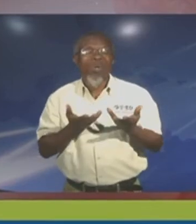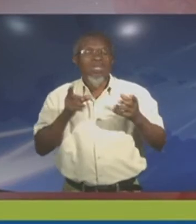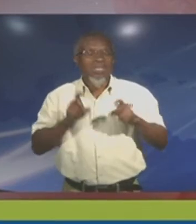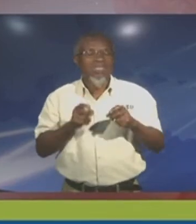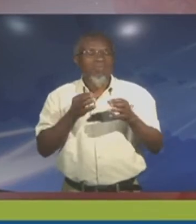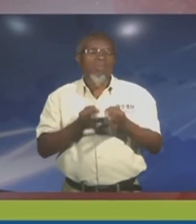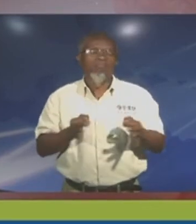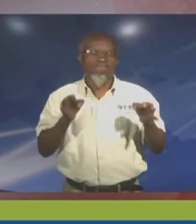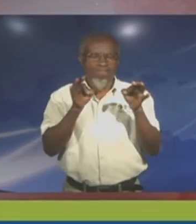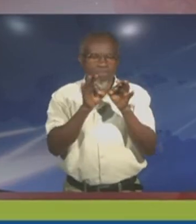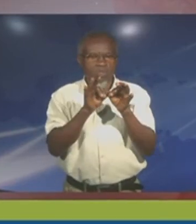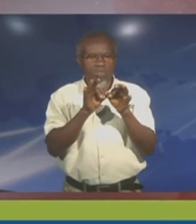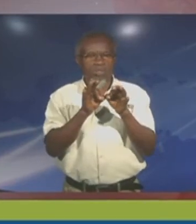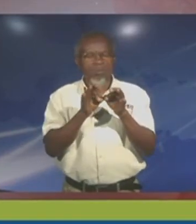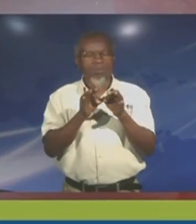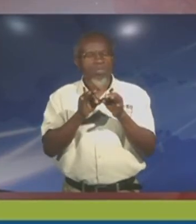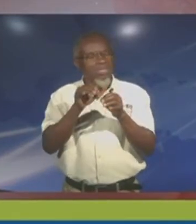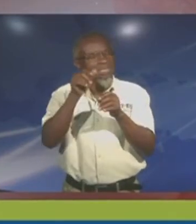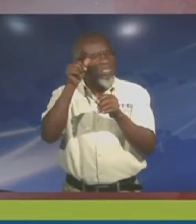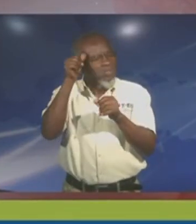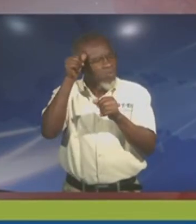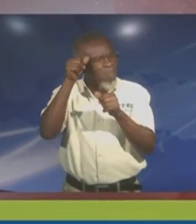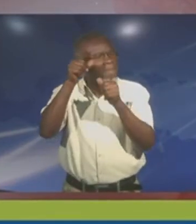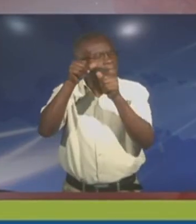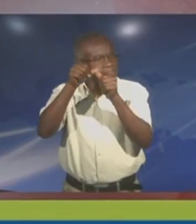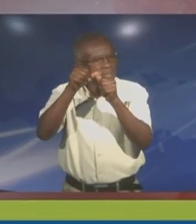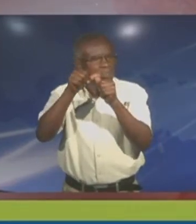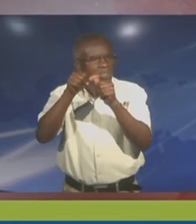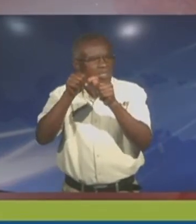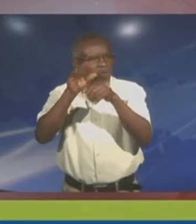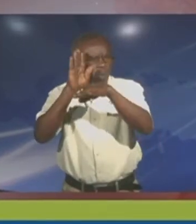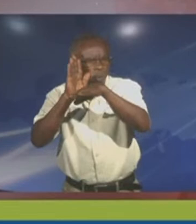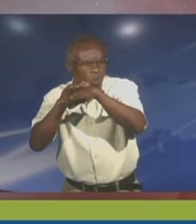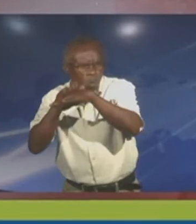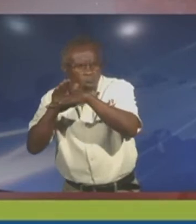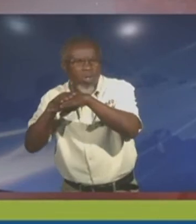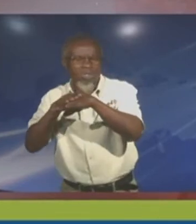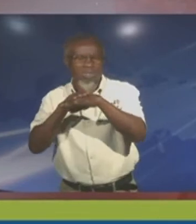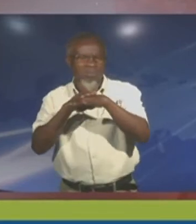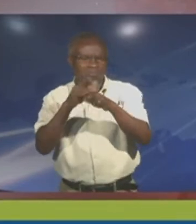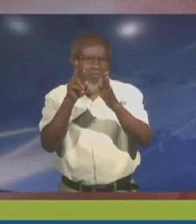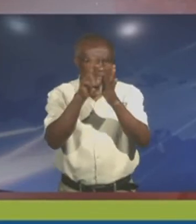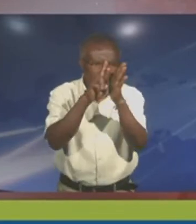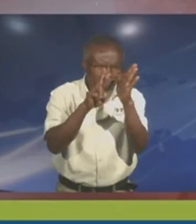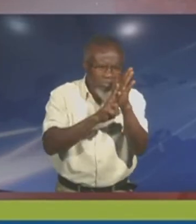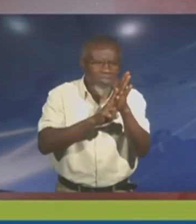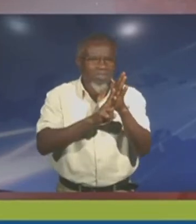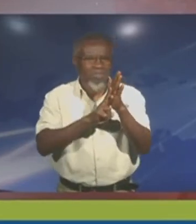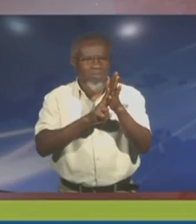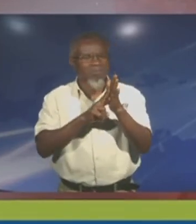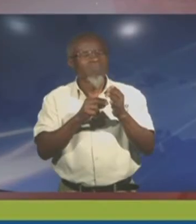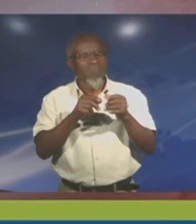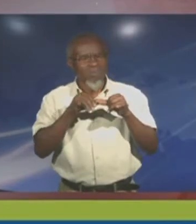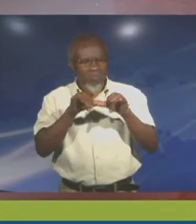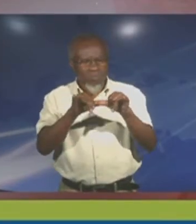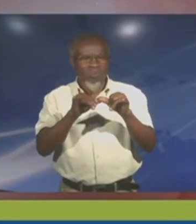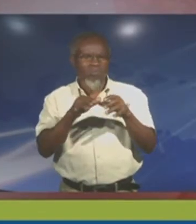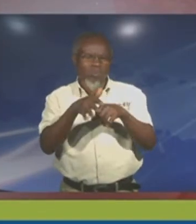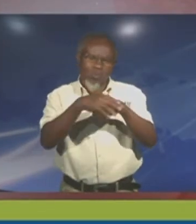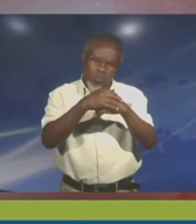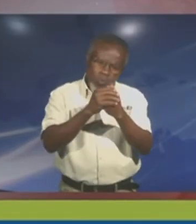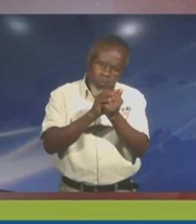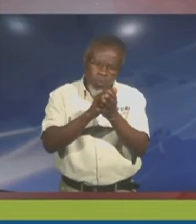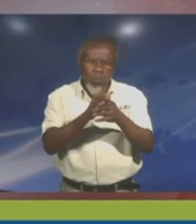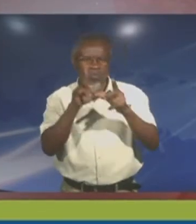in mind the caveats, bear in mind the warnings, the measures that we've been advocating since the start of the pandemic. The